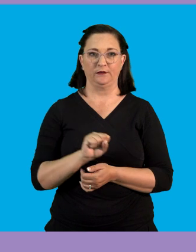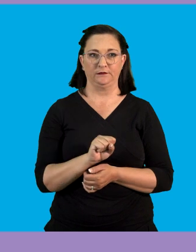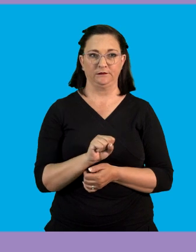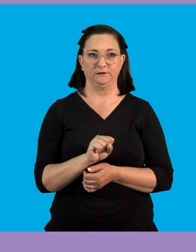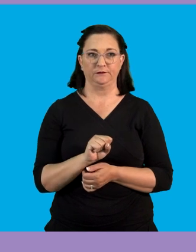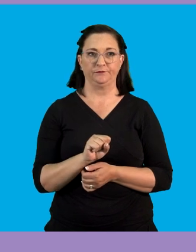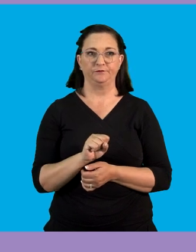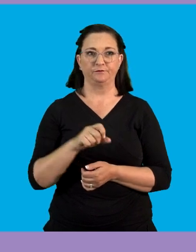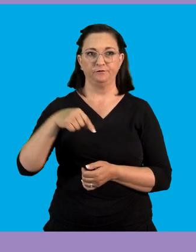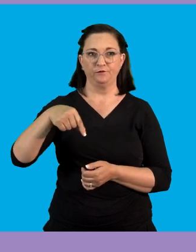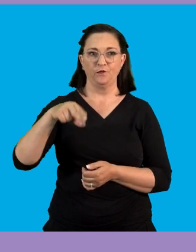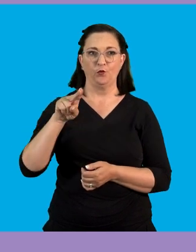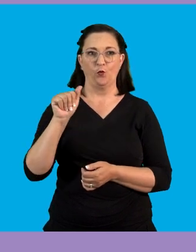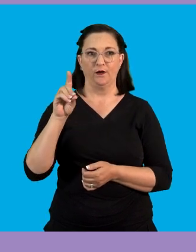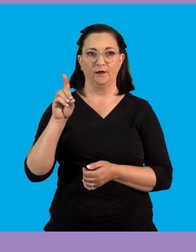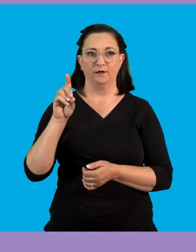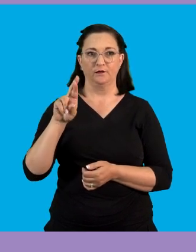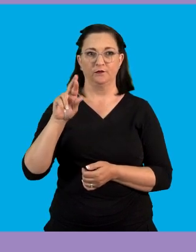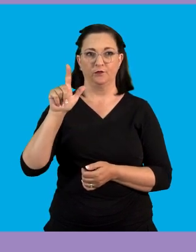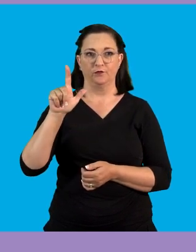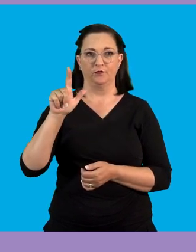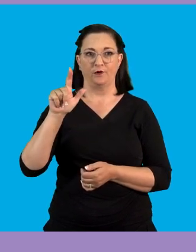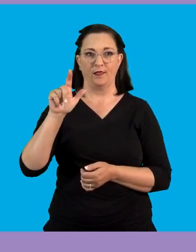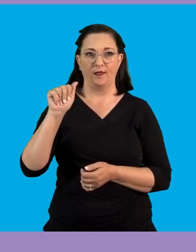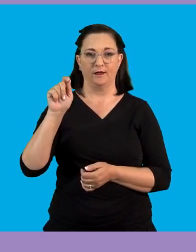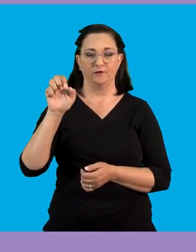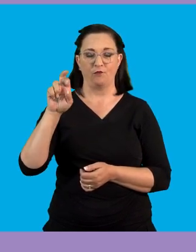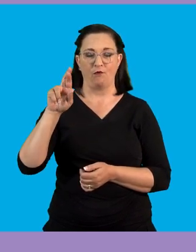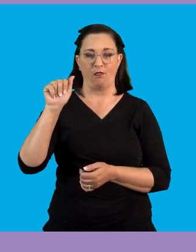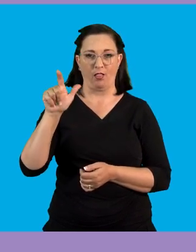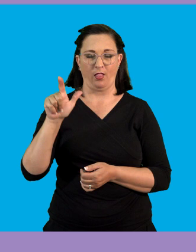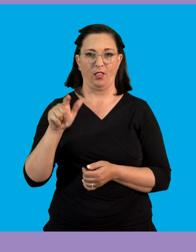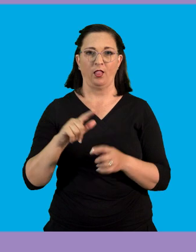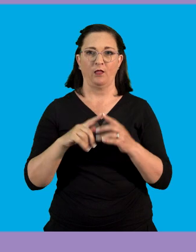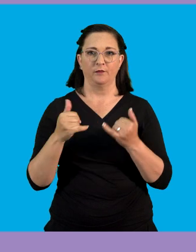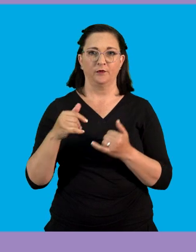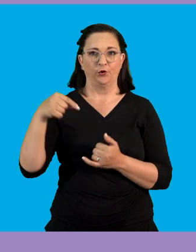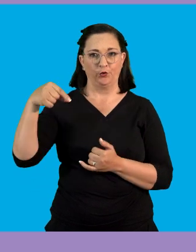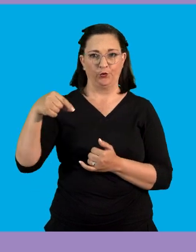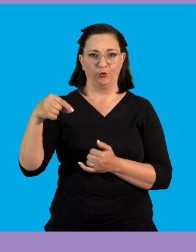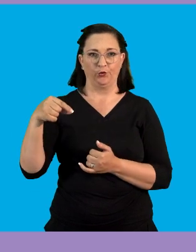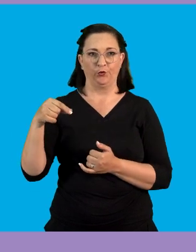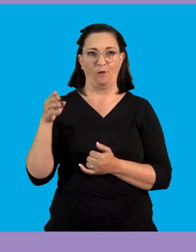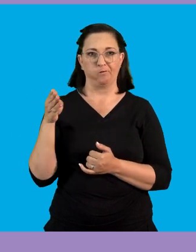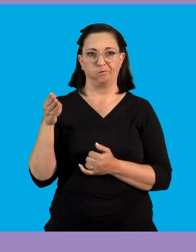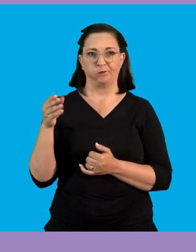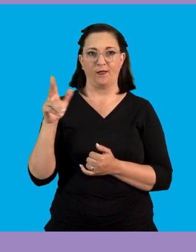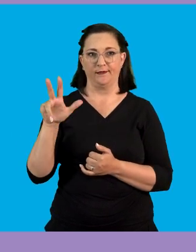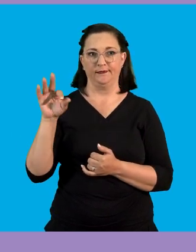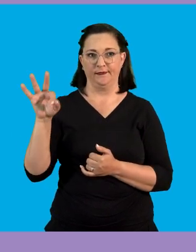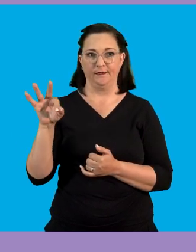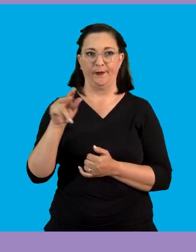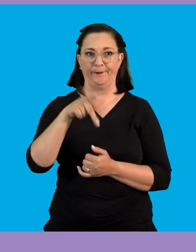PQRS is a quadrilateral. Angle P is 97, equals to 97 degrees, and angle Q equals to